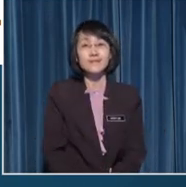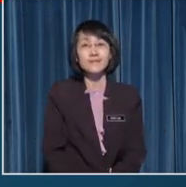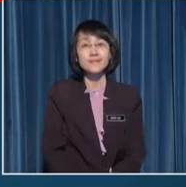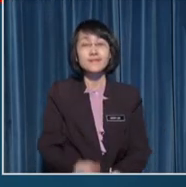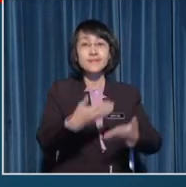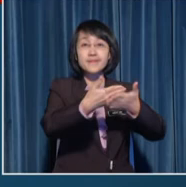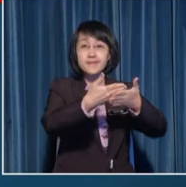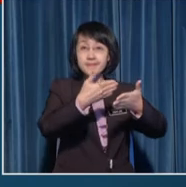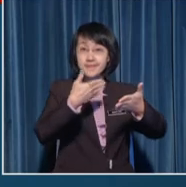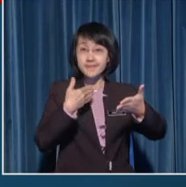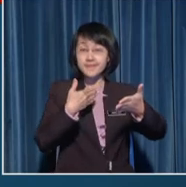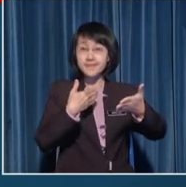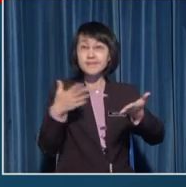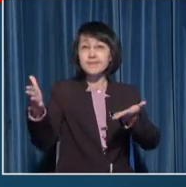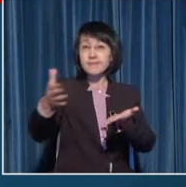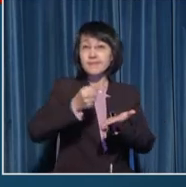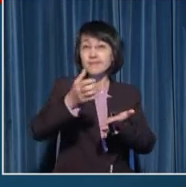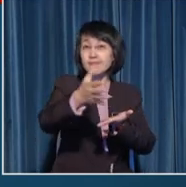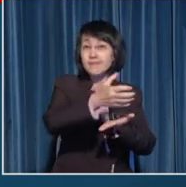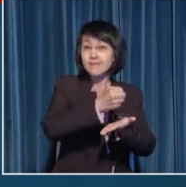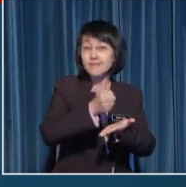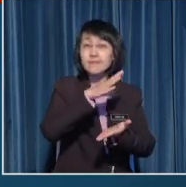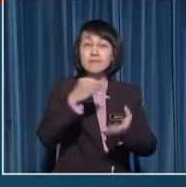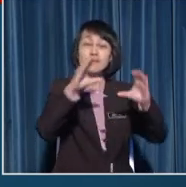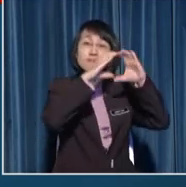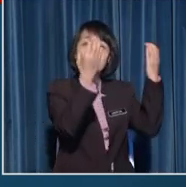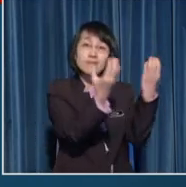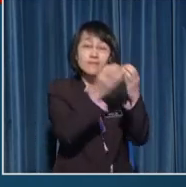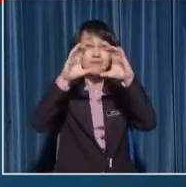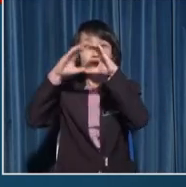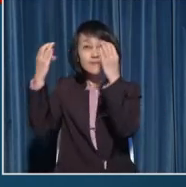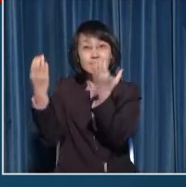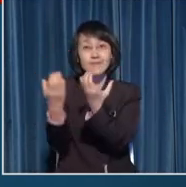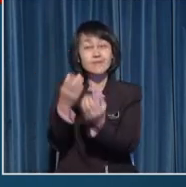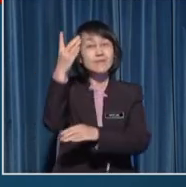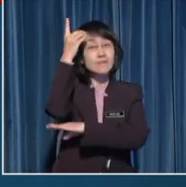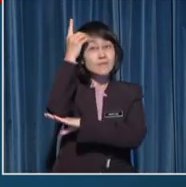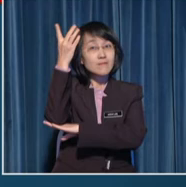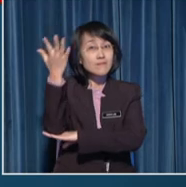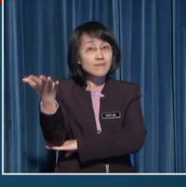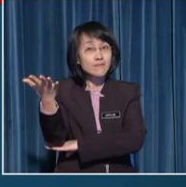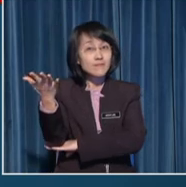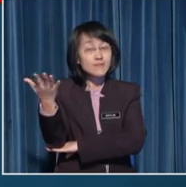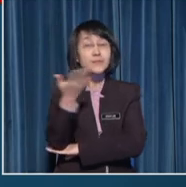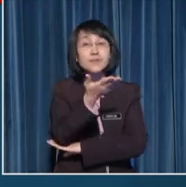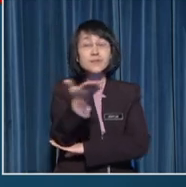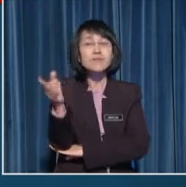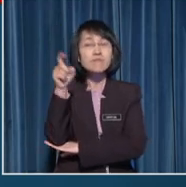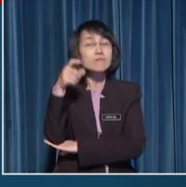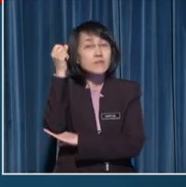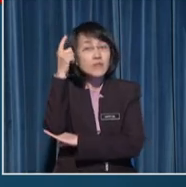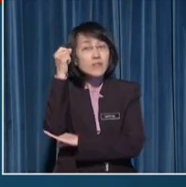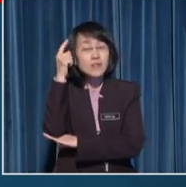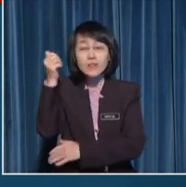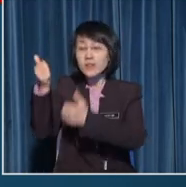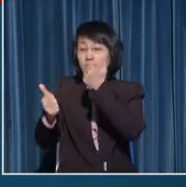Before you collect and classify data, you must understand